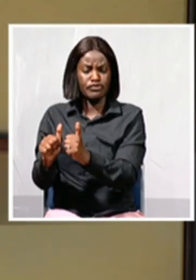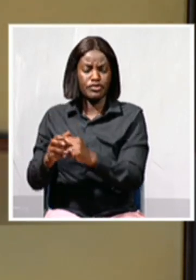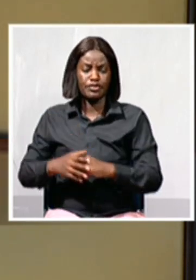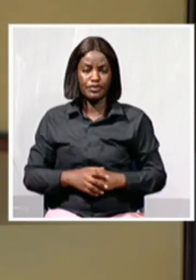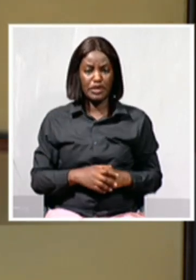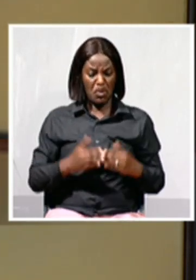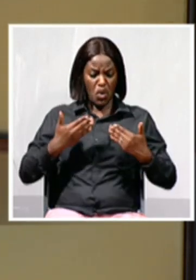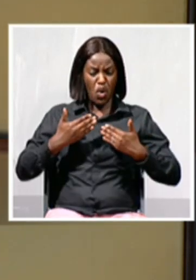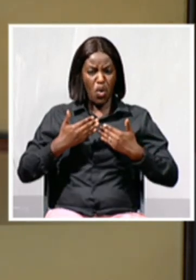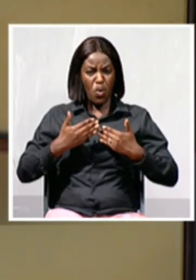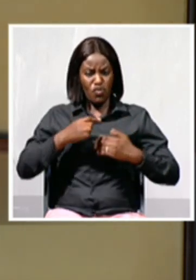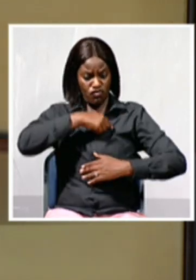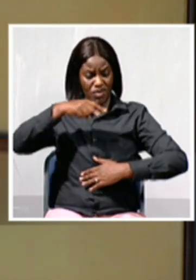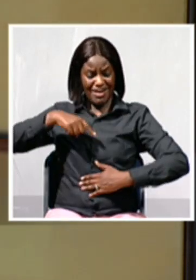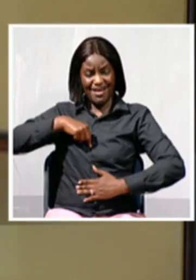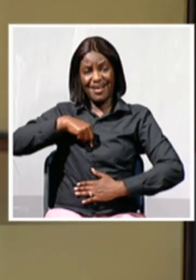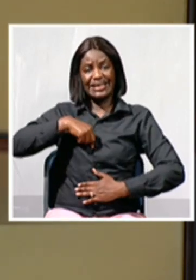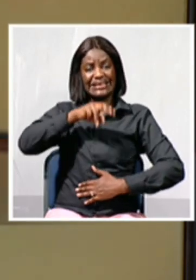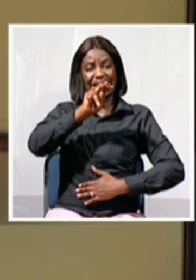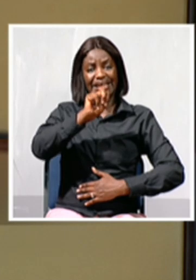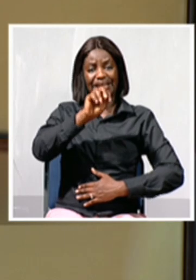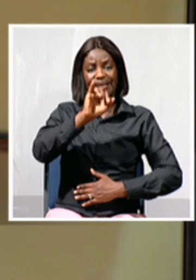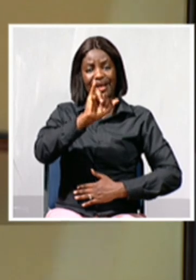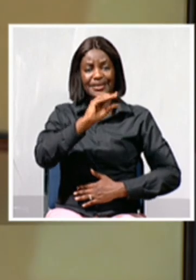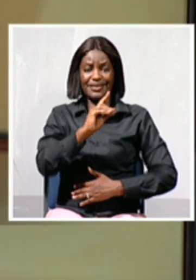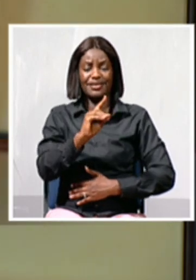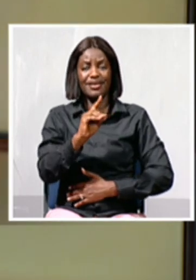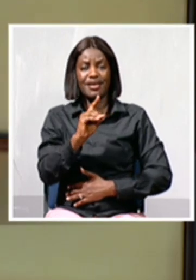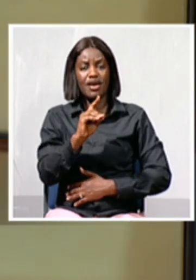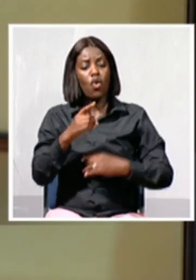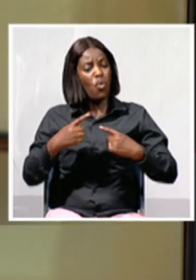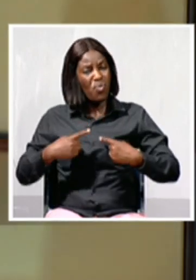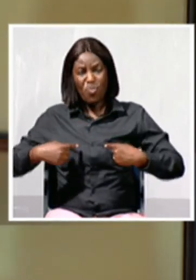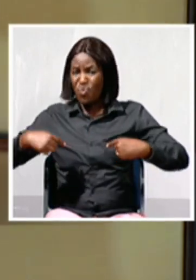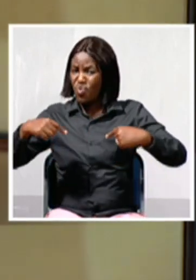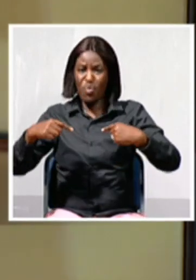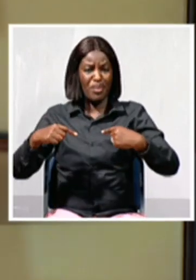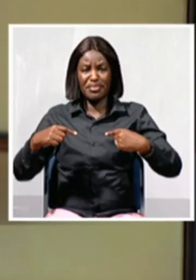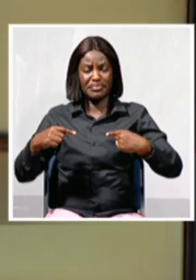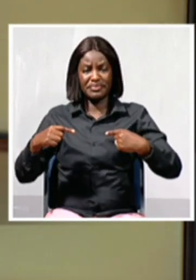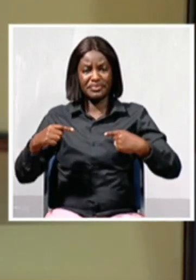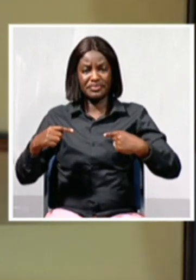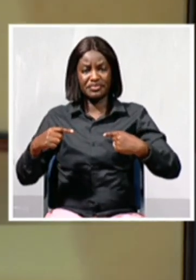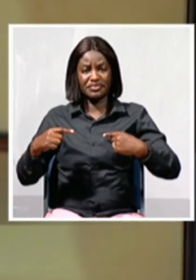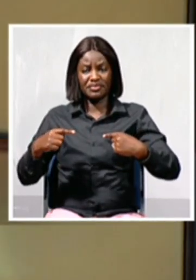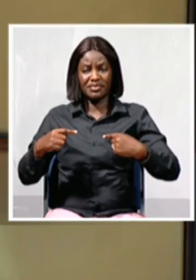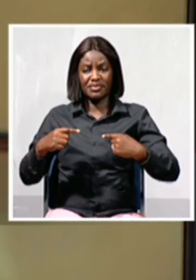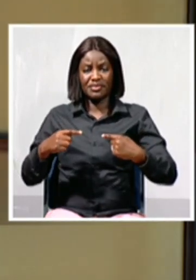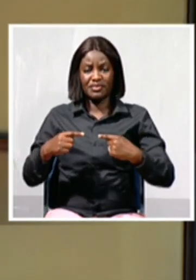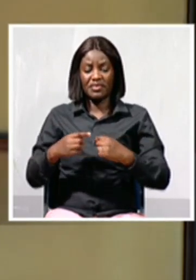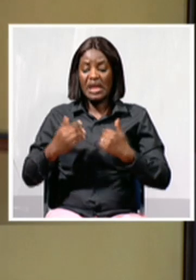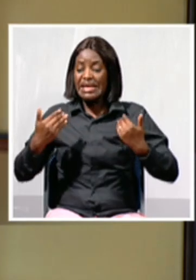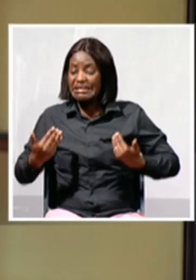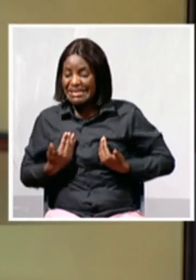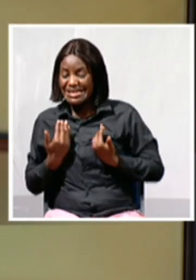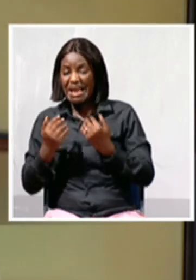NID, again, and I think that is what we should stress the most, is that we do not just want to be those that say, oh, no, young people